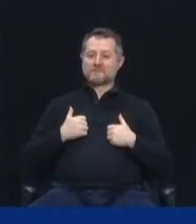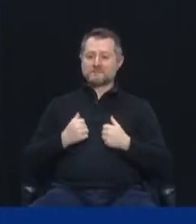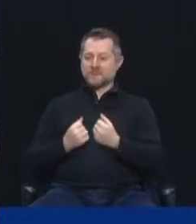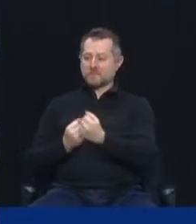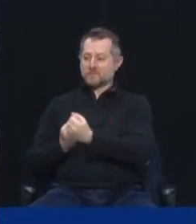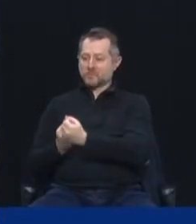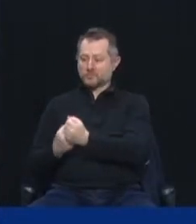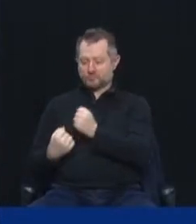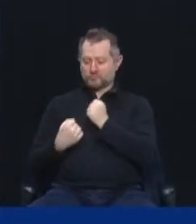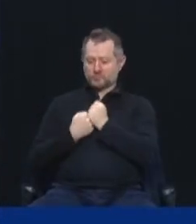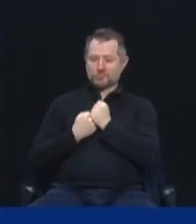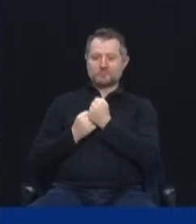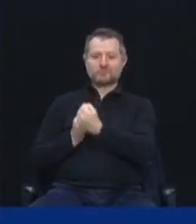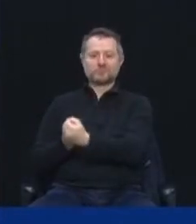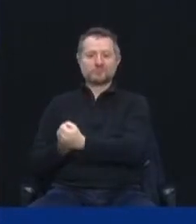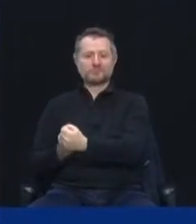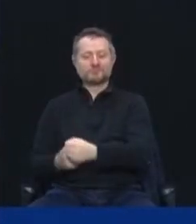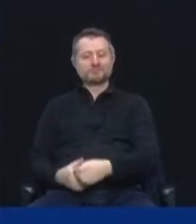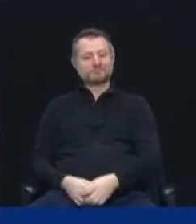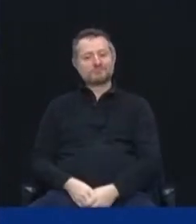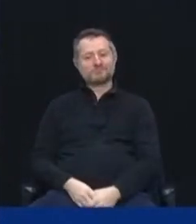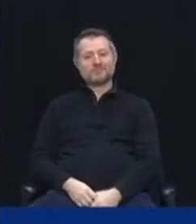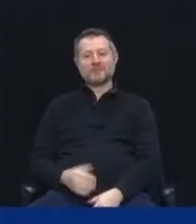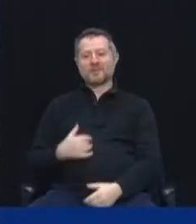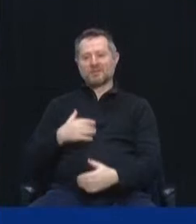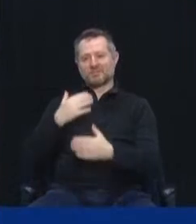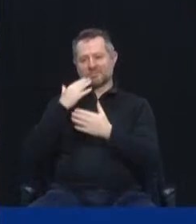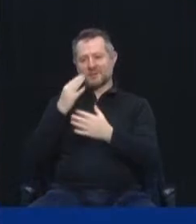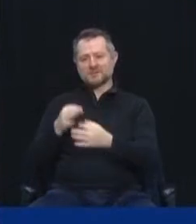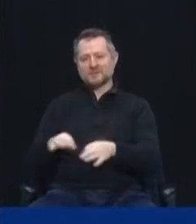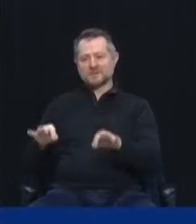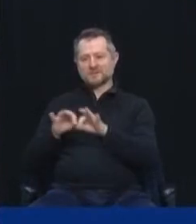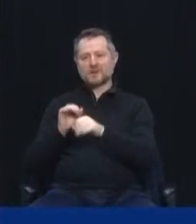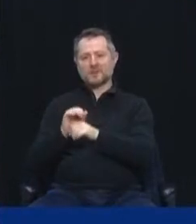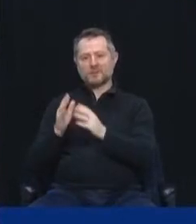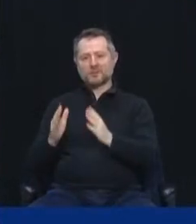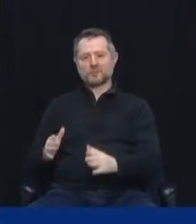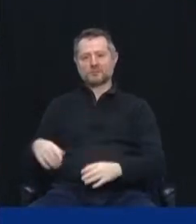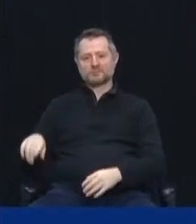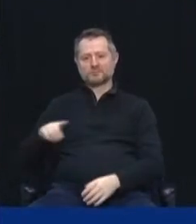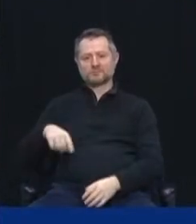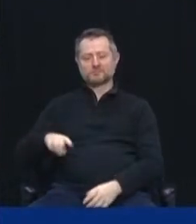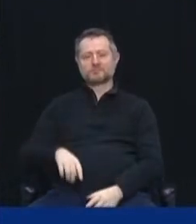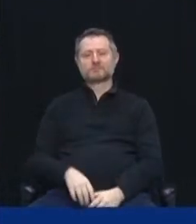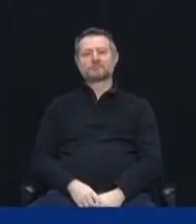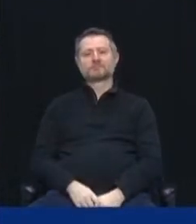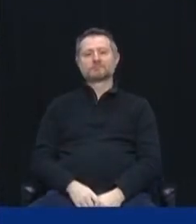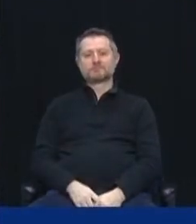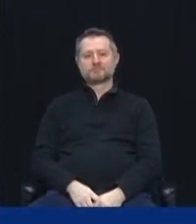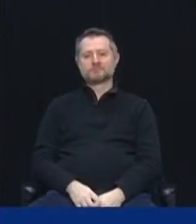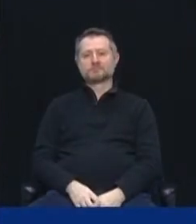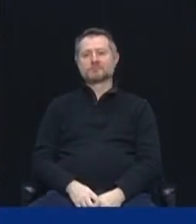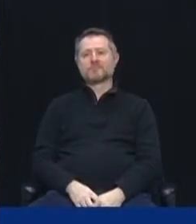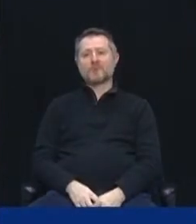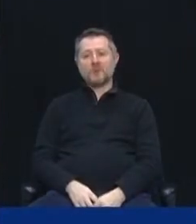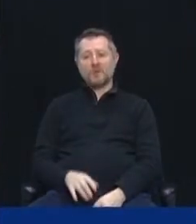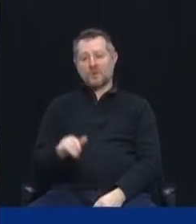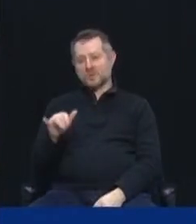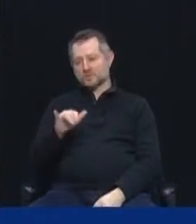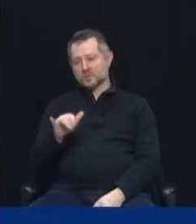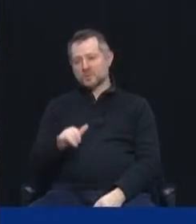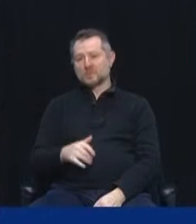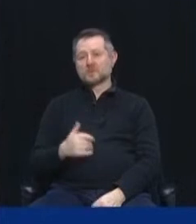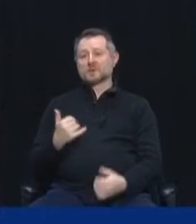We say thank you to the essential workers, but also show thank you in your